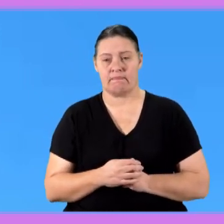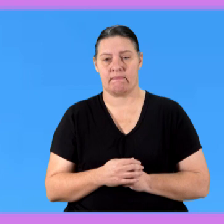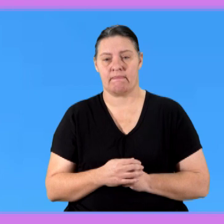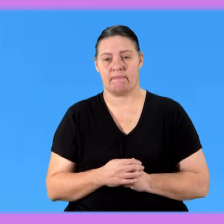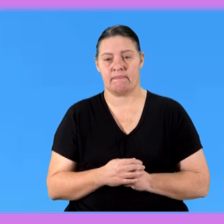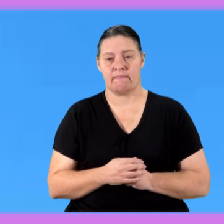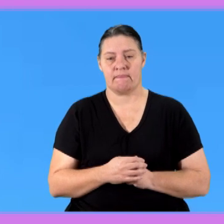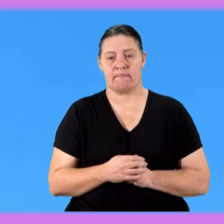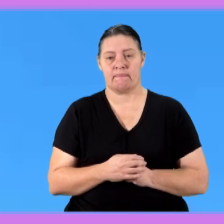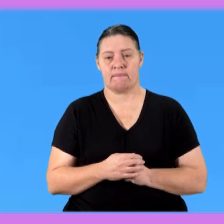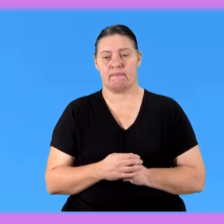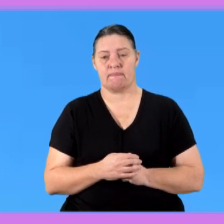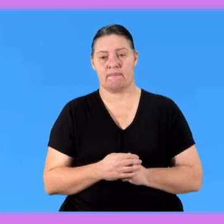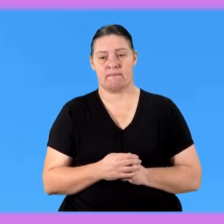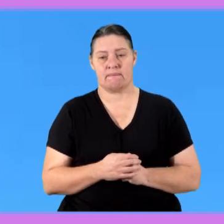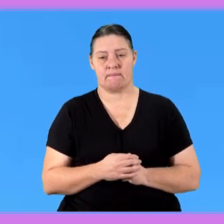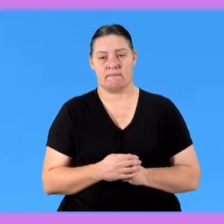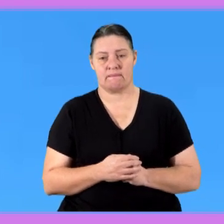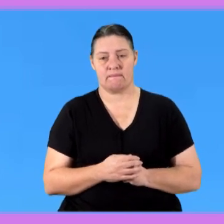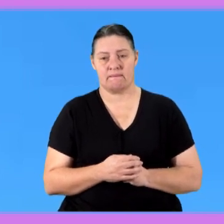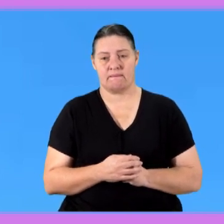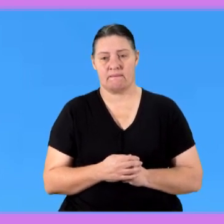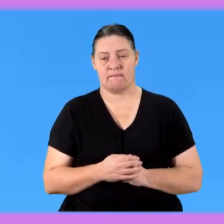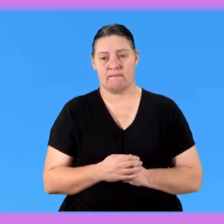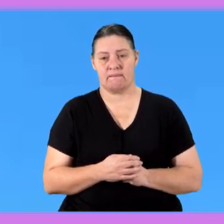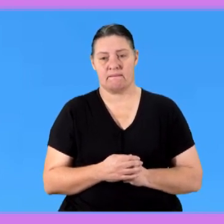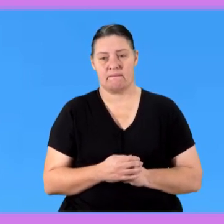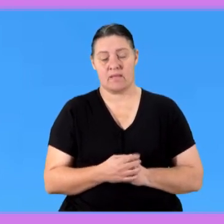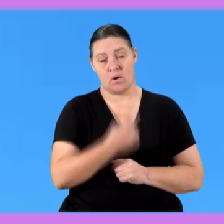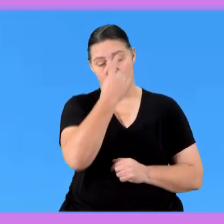have, and I'm going to split them into 2.